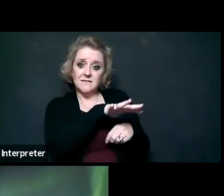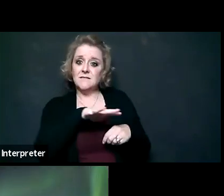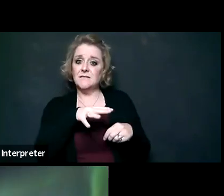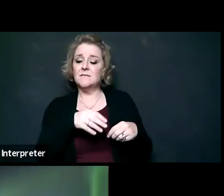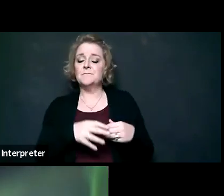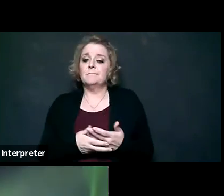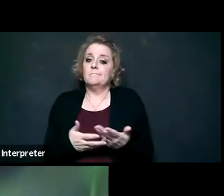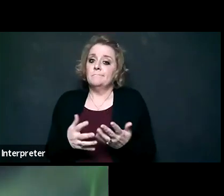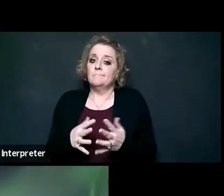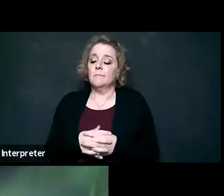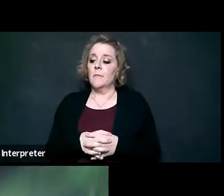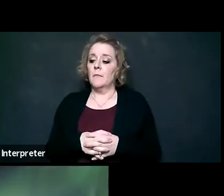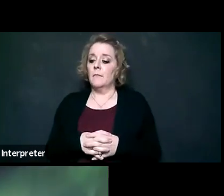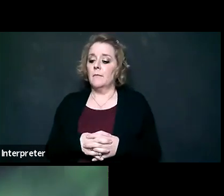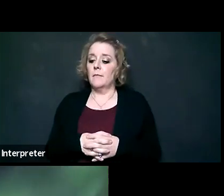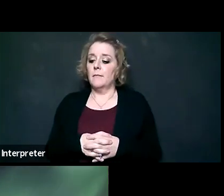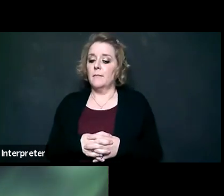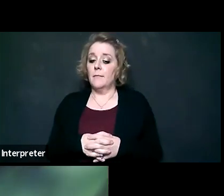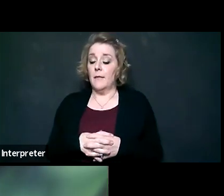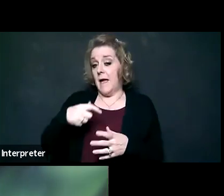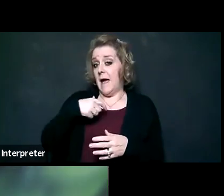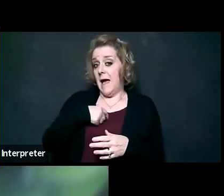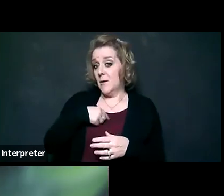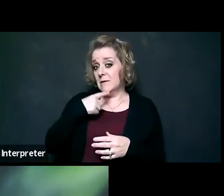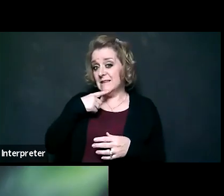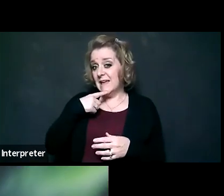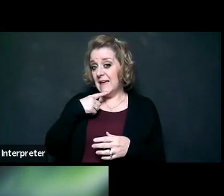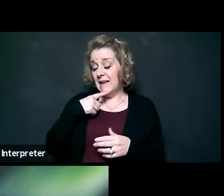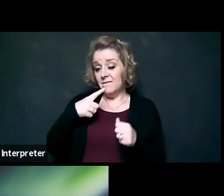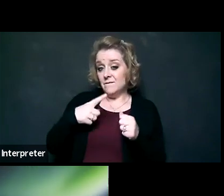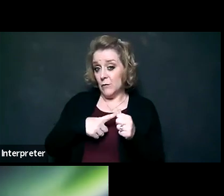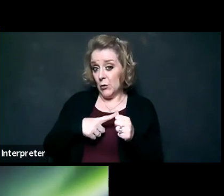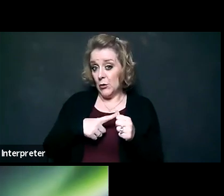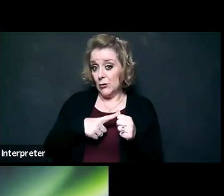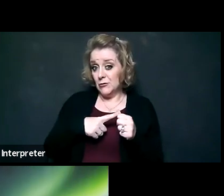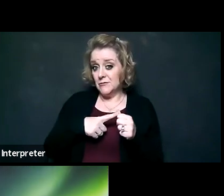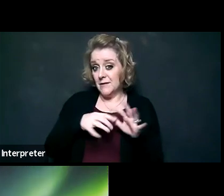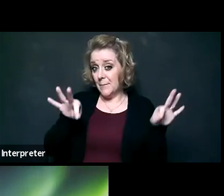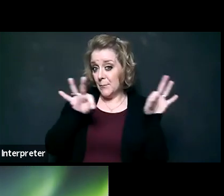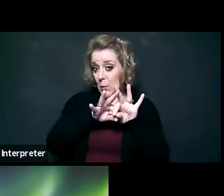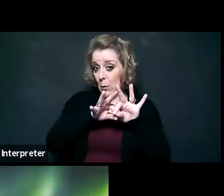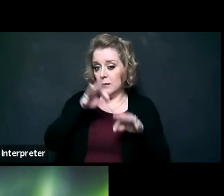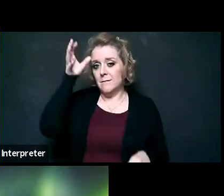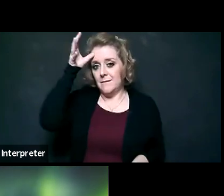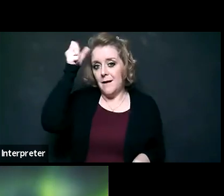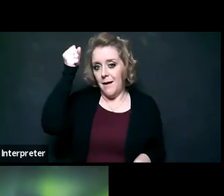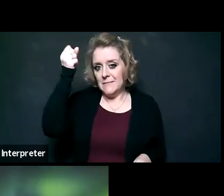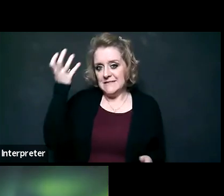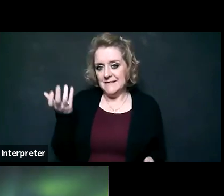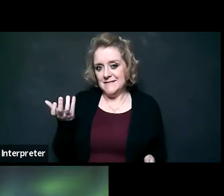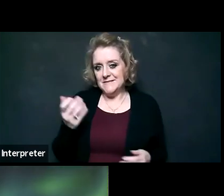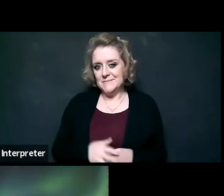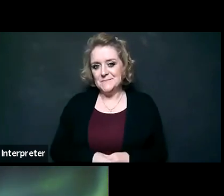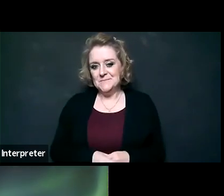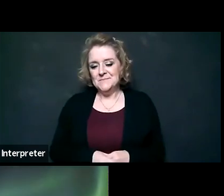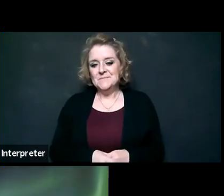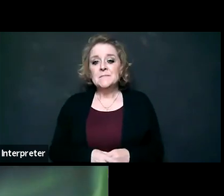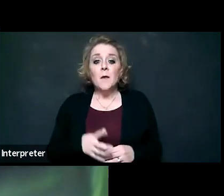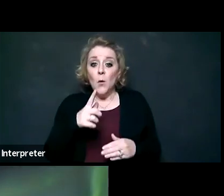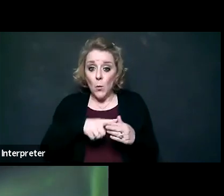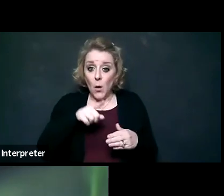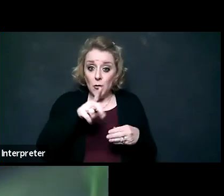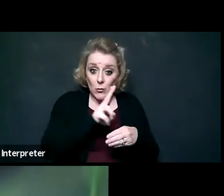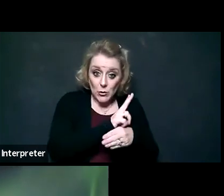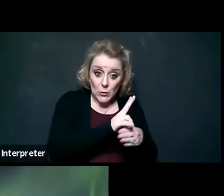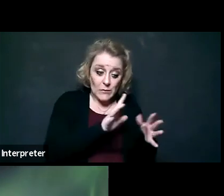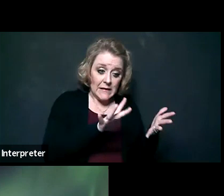I would say first and foremost, common sense. I mean, let's clean what we're using.